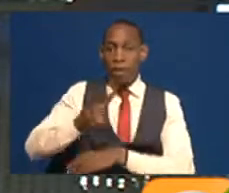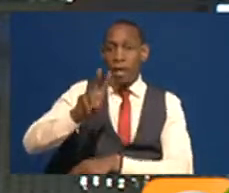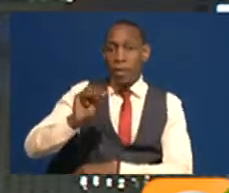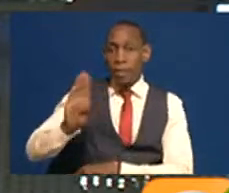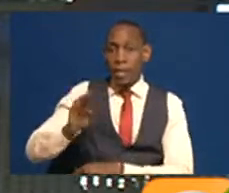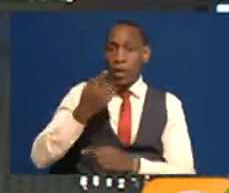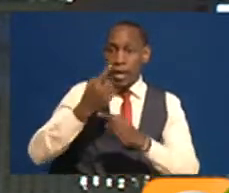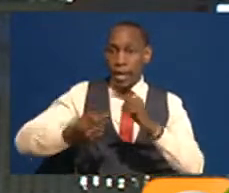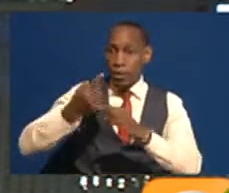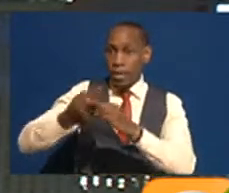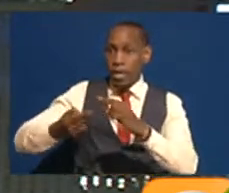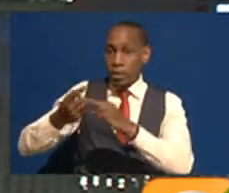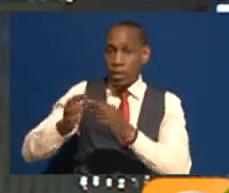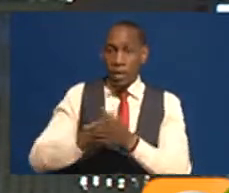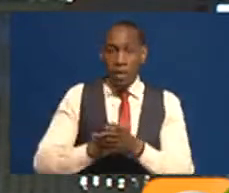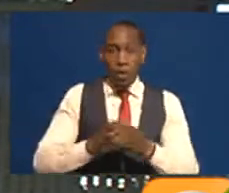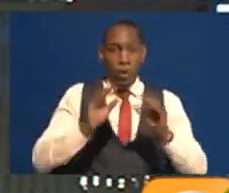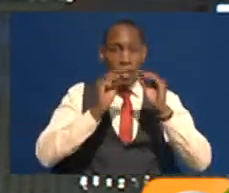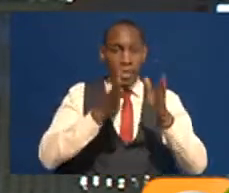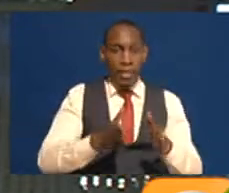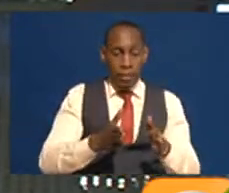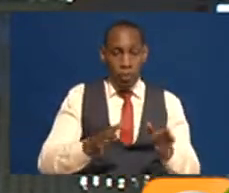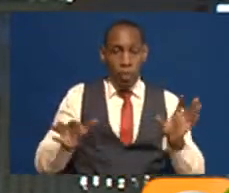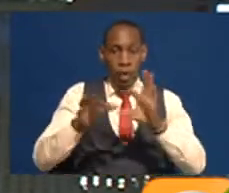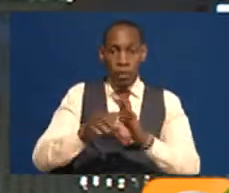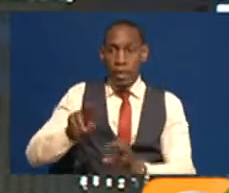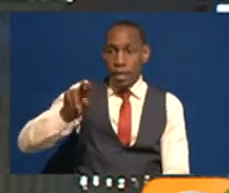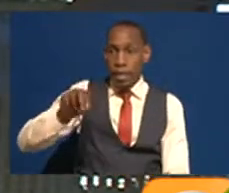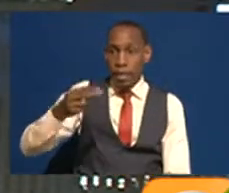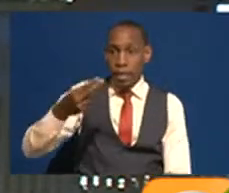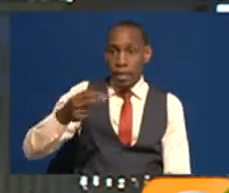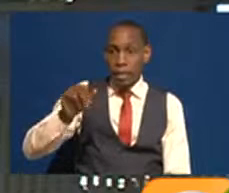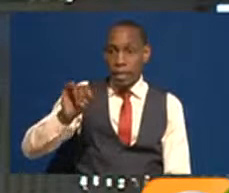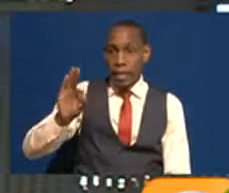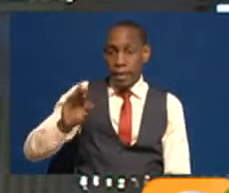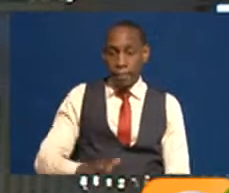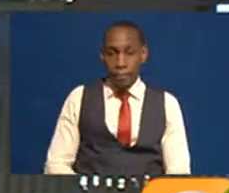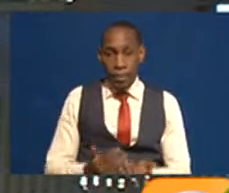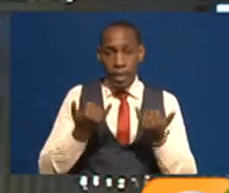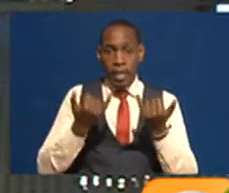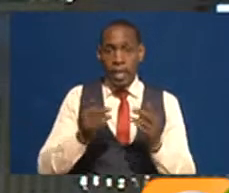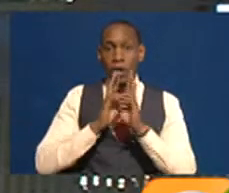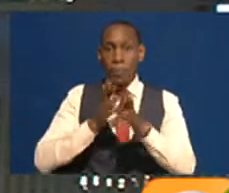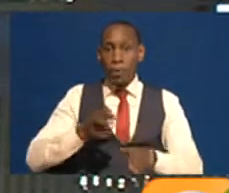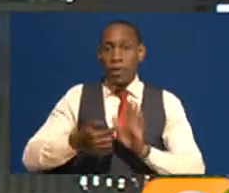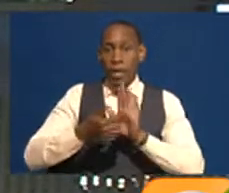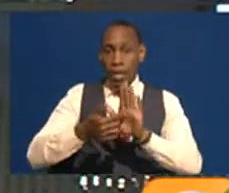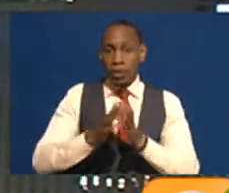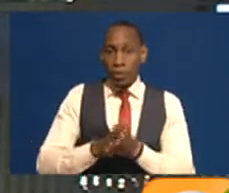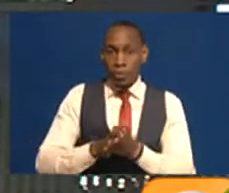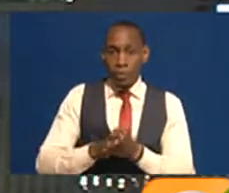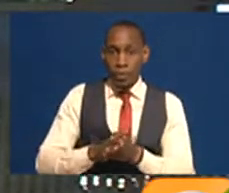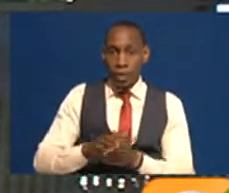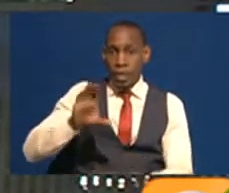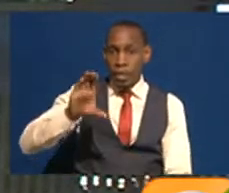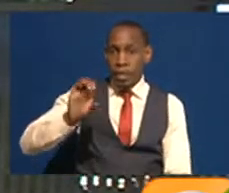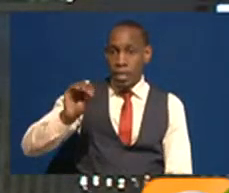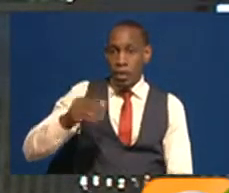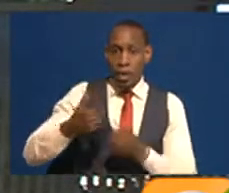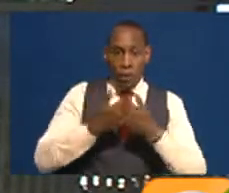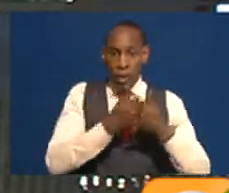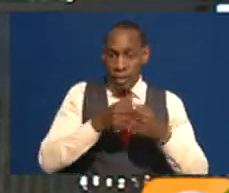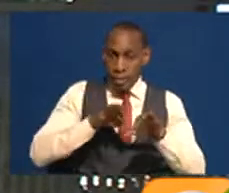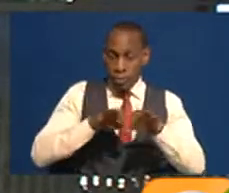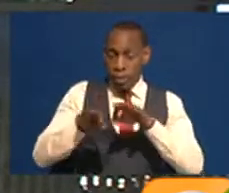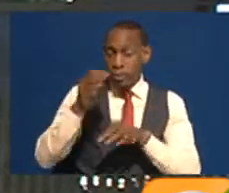per year for their members to be on the national scheme. And as Emily Chebet now reports, Macharia had a difficult time